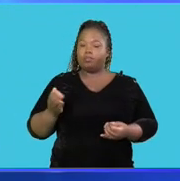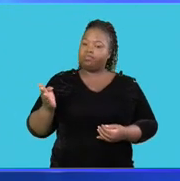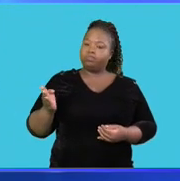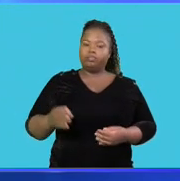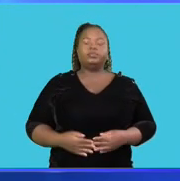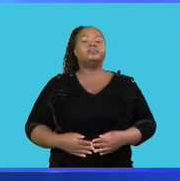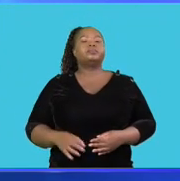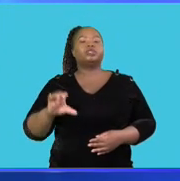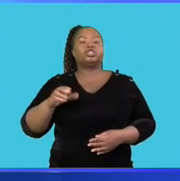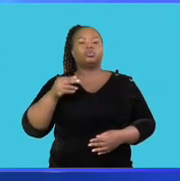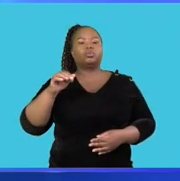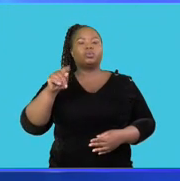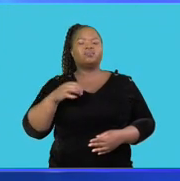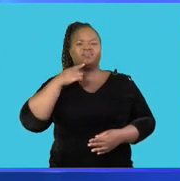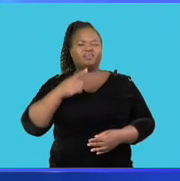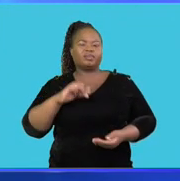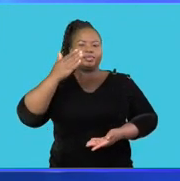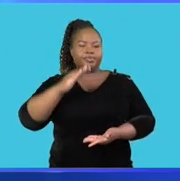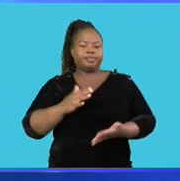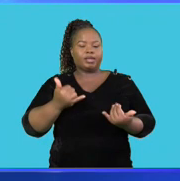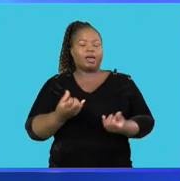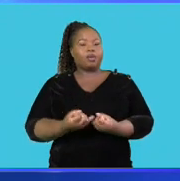o boletse ha ho ngodisitswe dikotsi tse